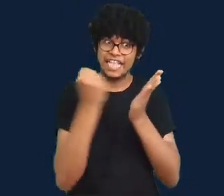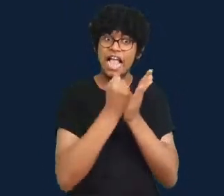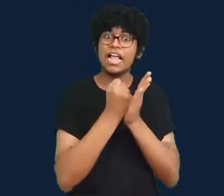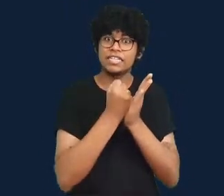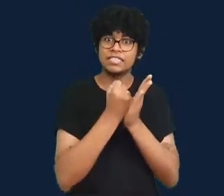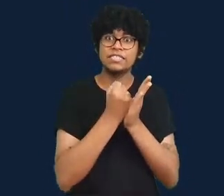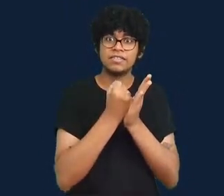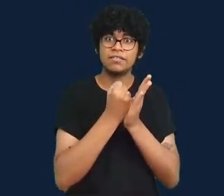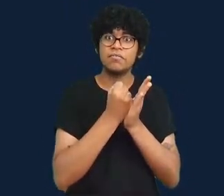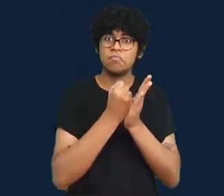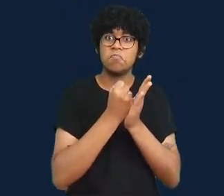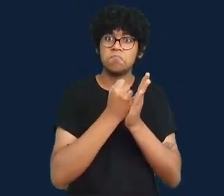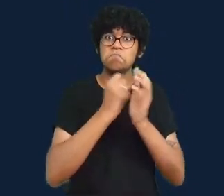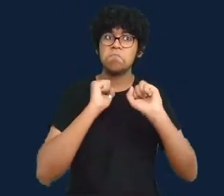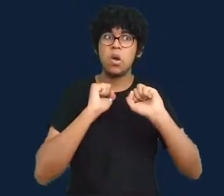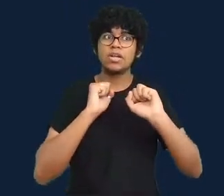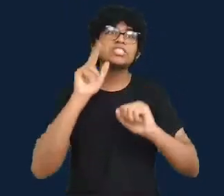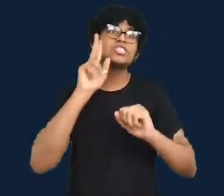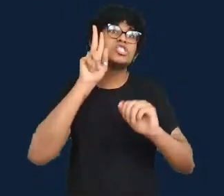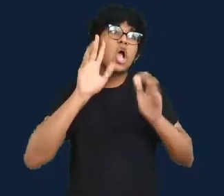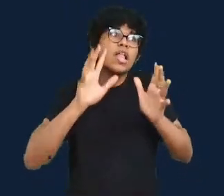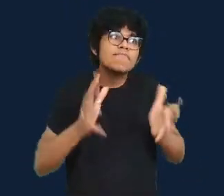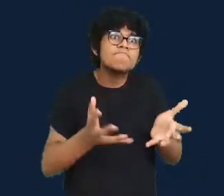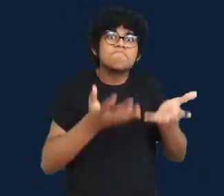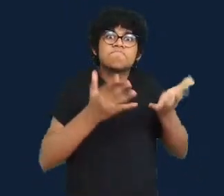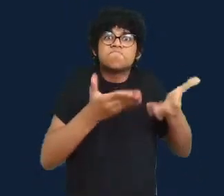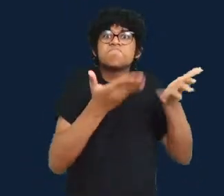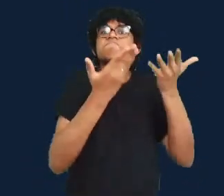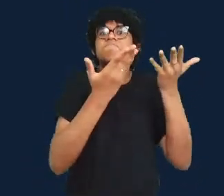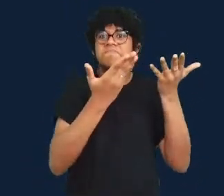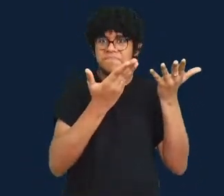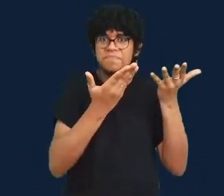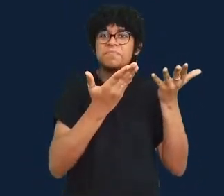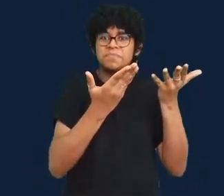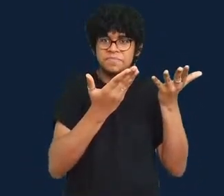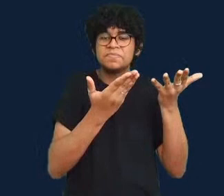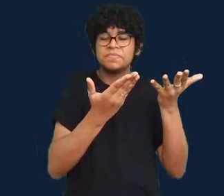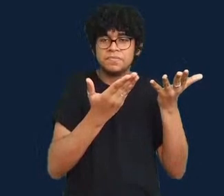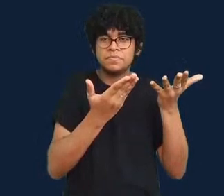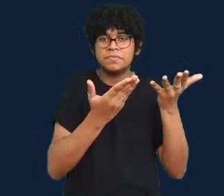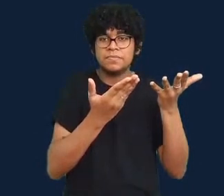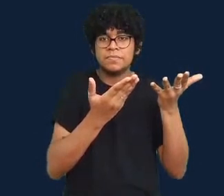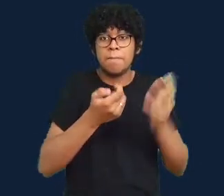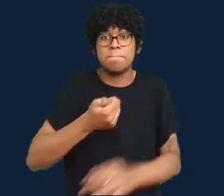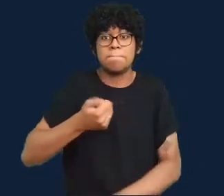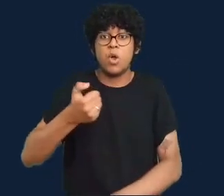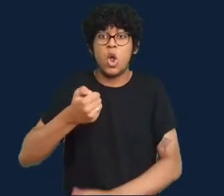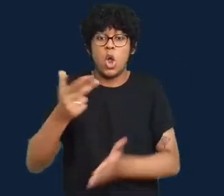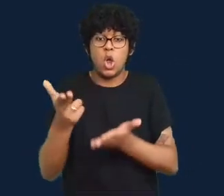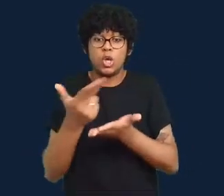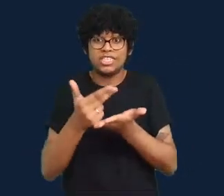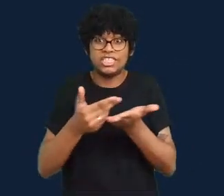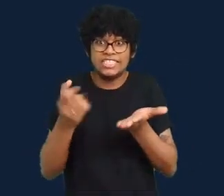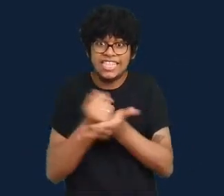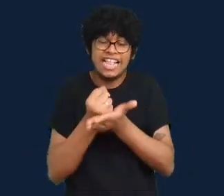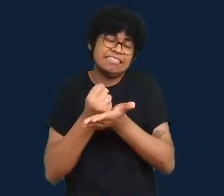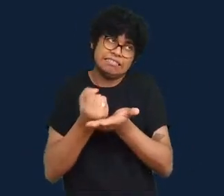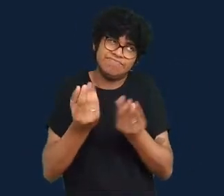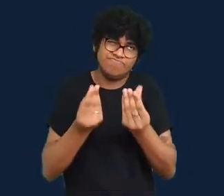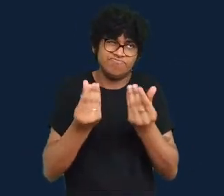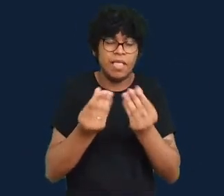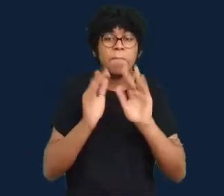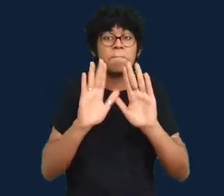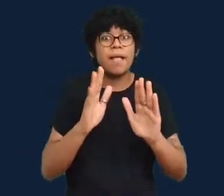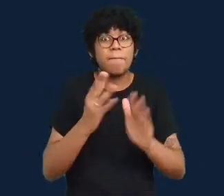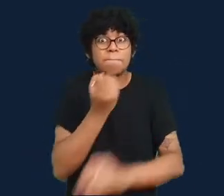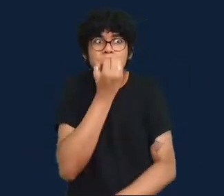No amount of design can save bad stories, but a good design can keep the story going. Nice.